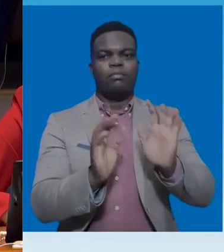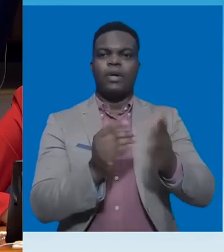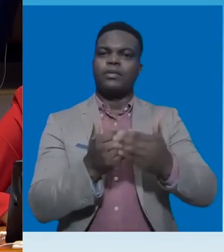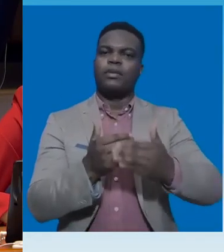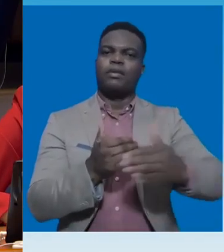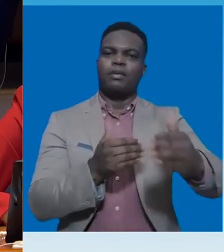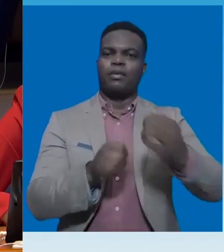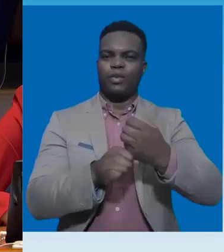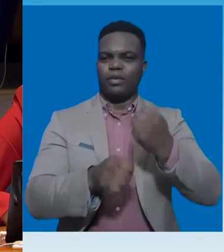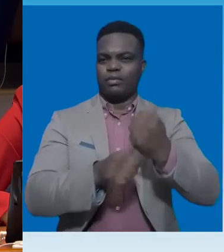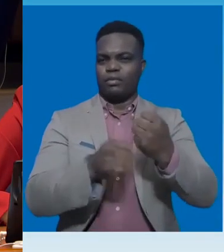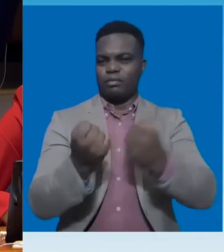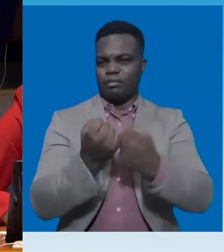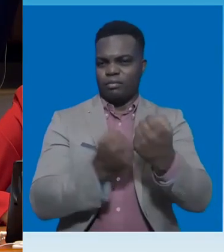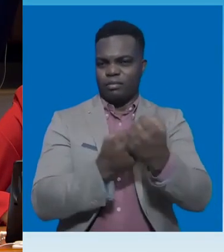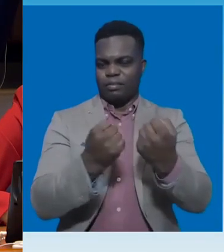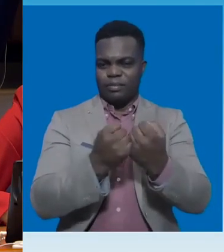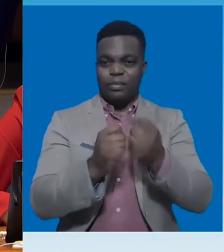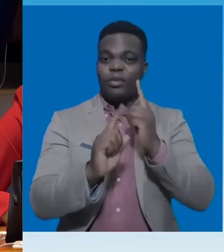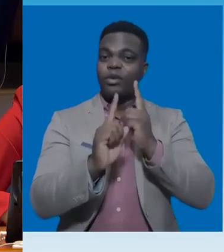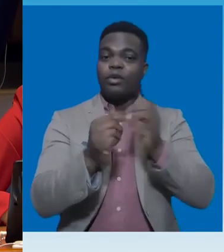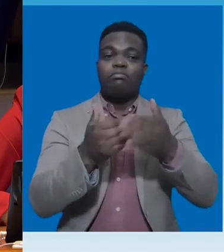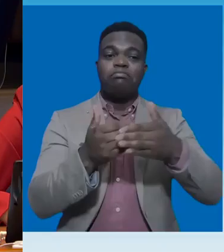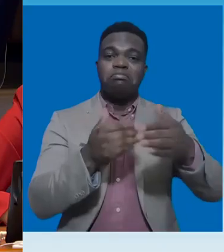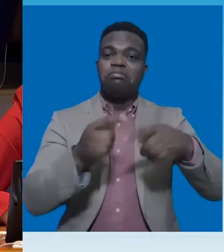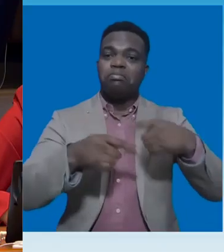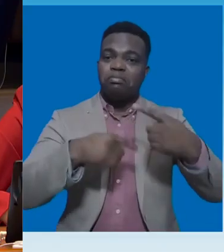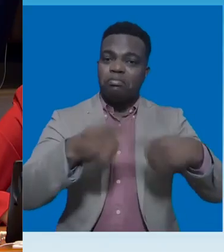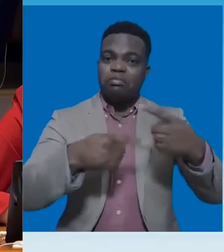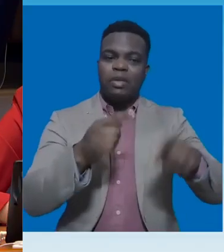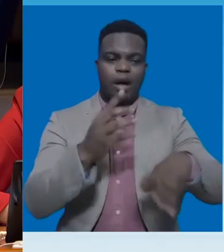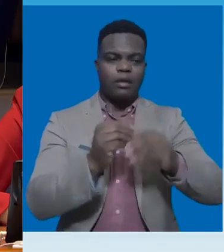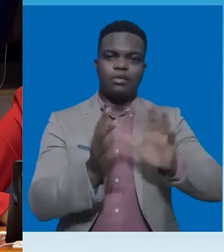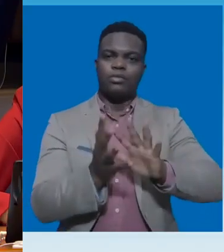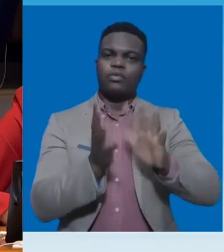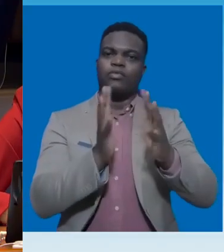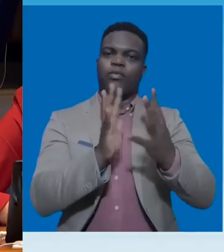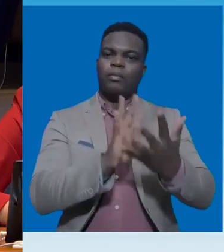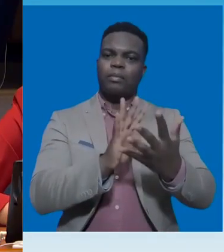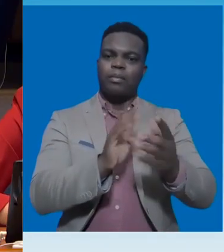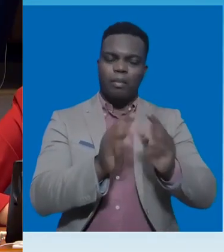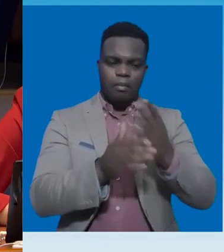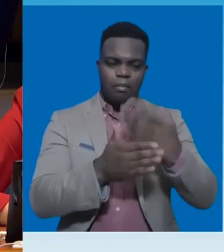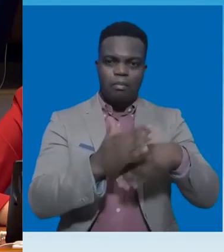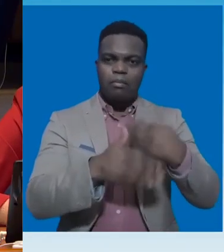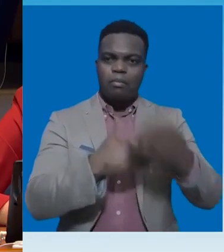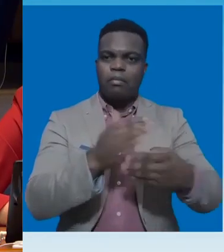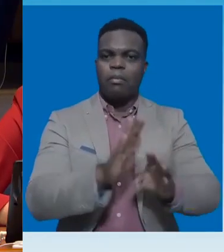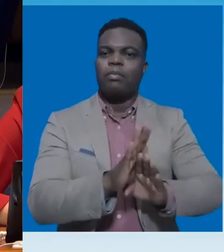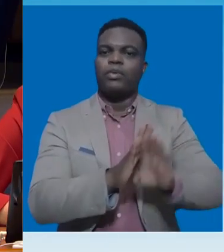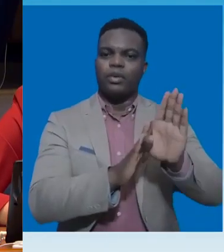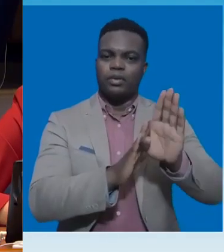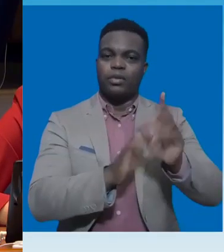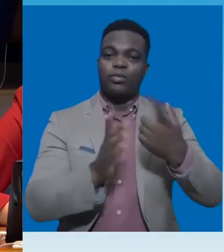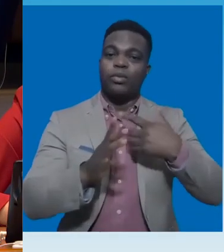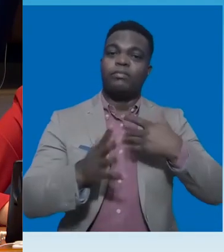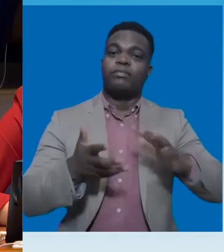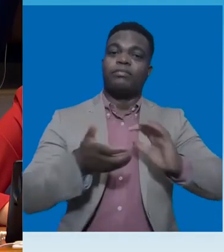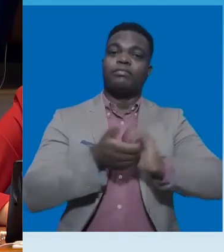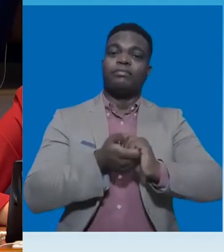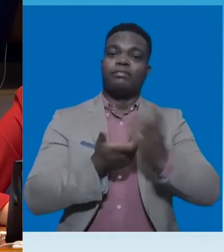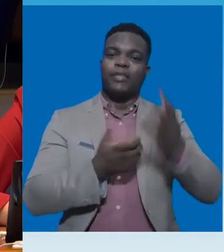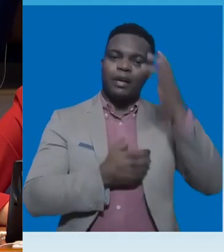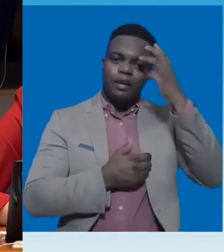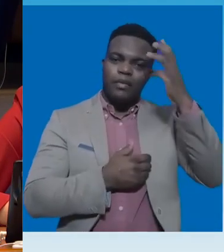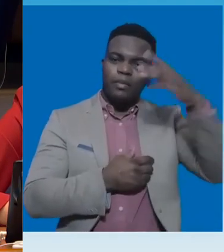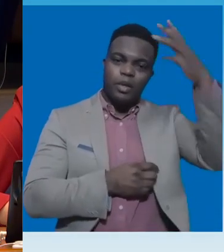inclusion. We are pleased to join hands with the government of the Kingdom of Lesotho, Austria, Costa Rica, Finland, Poland, and